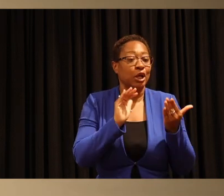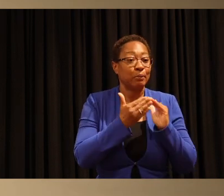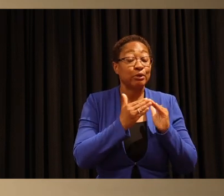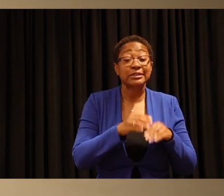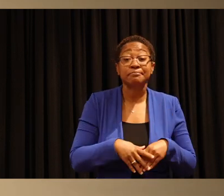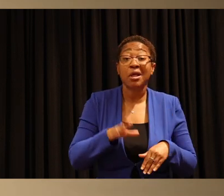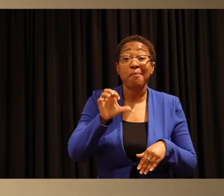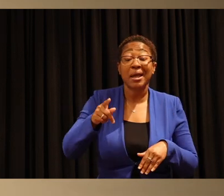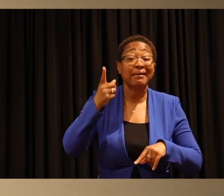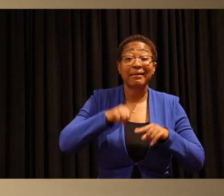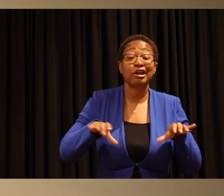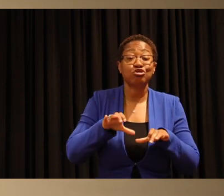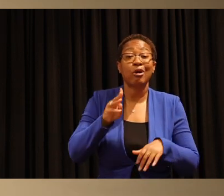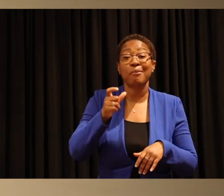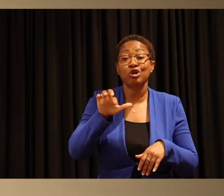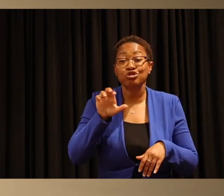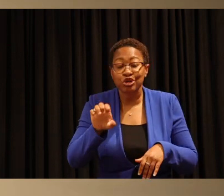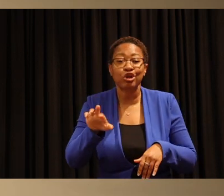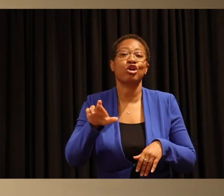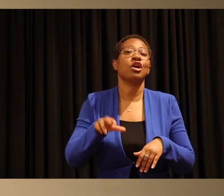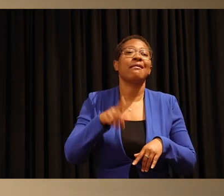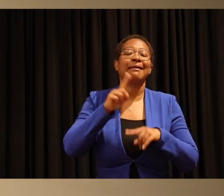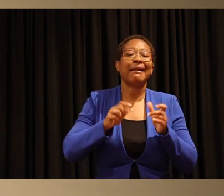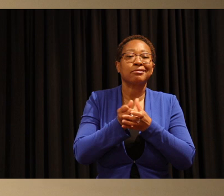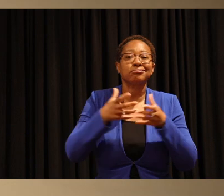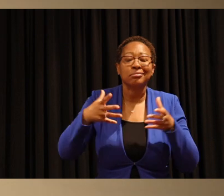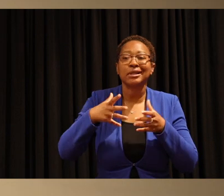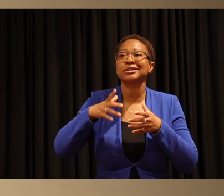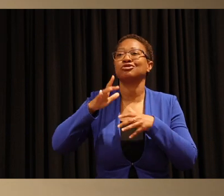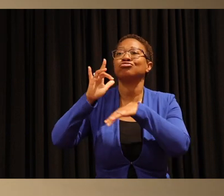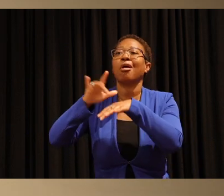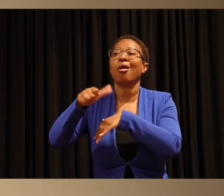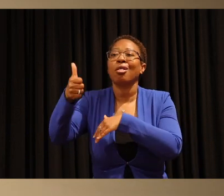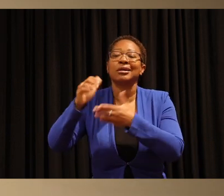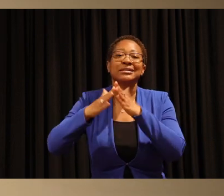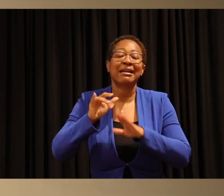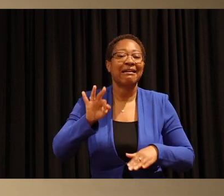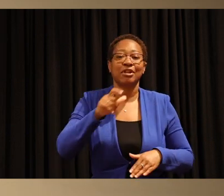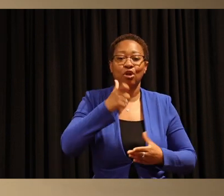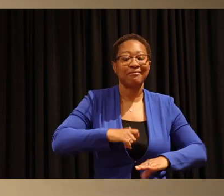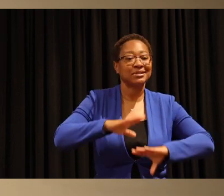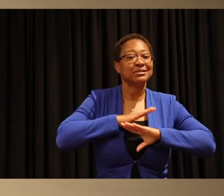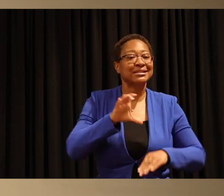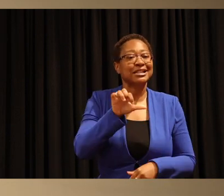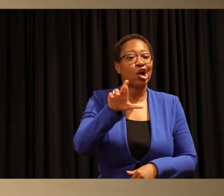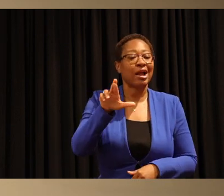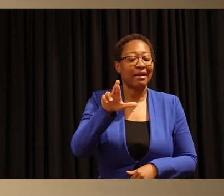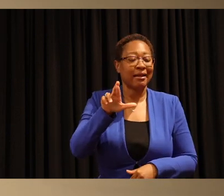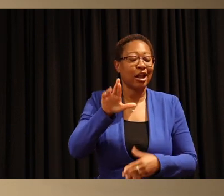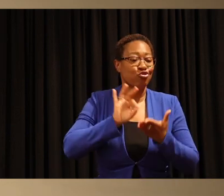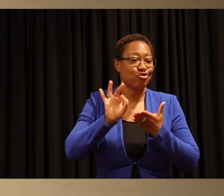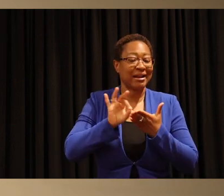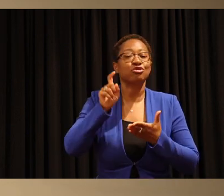A bank can't do a merger. A bank can't do expansion into other markets if they don't have a satisfactory CRA rating.